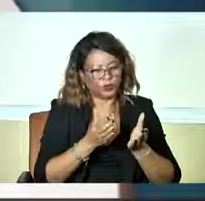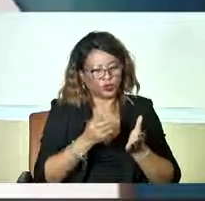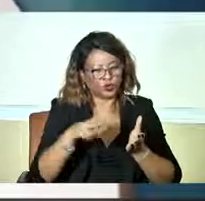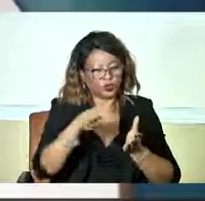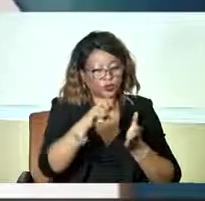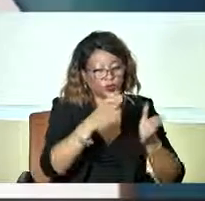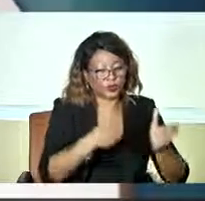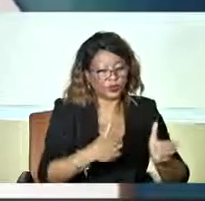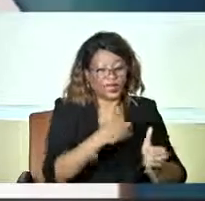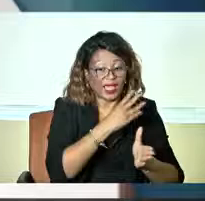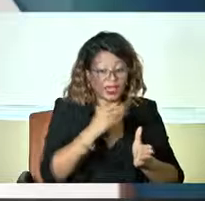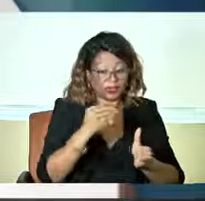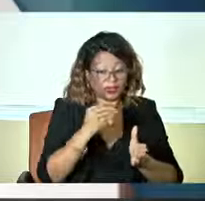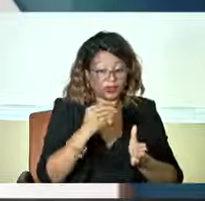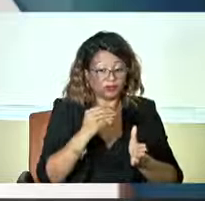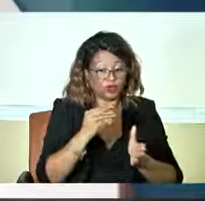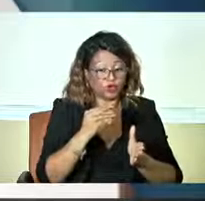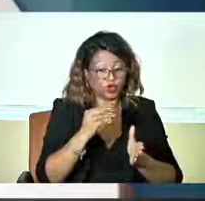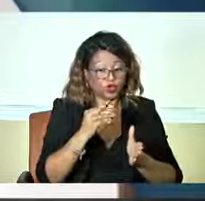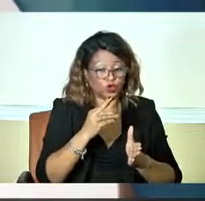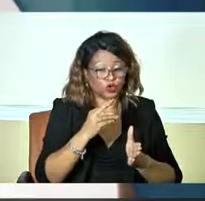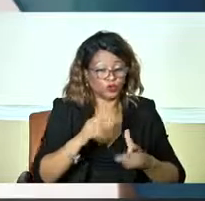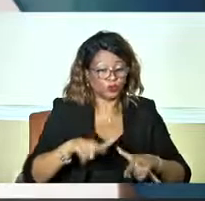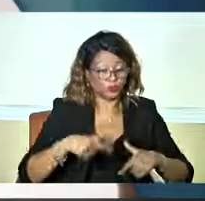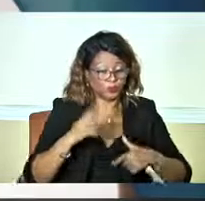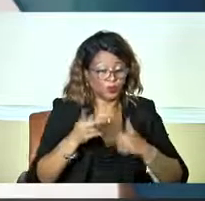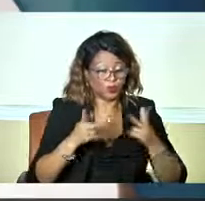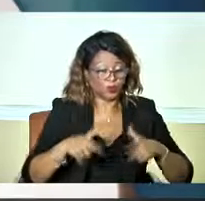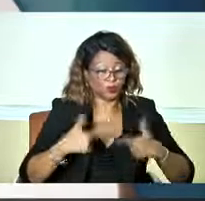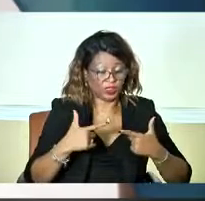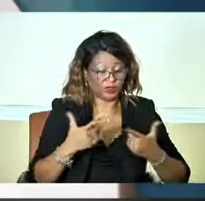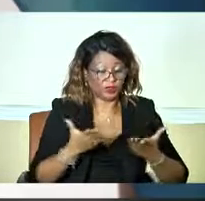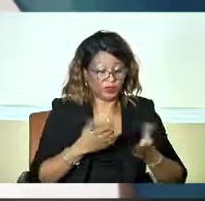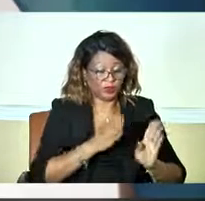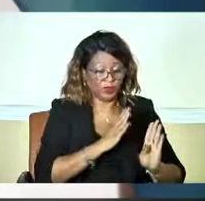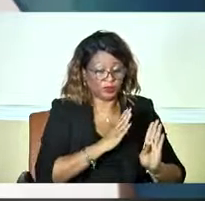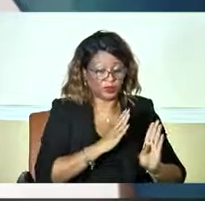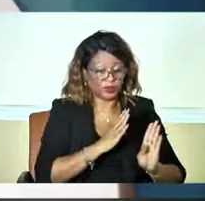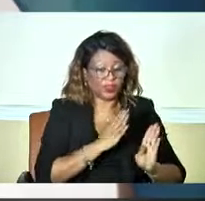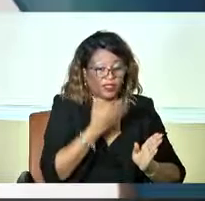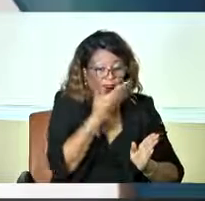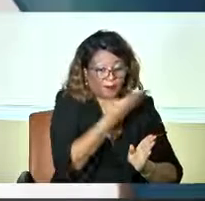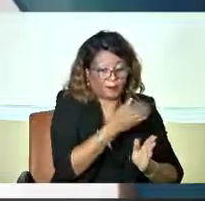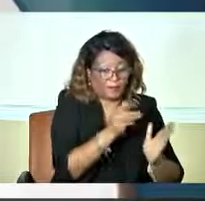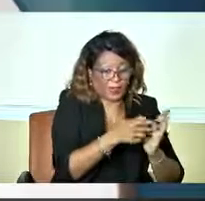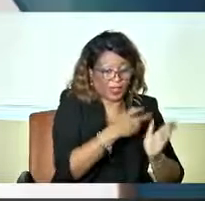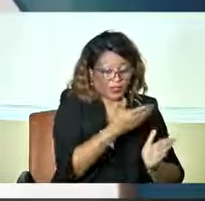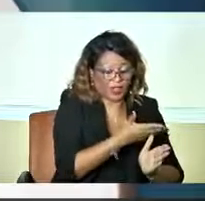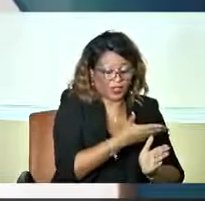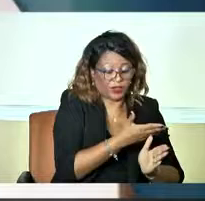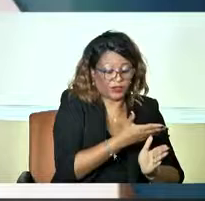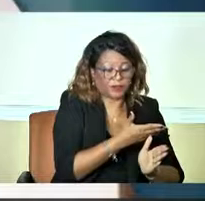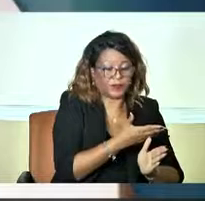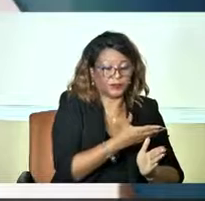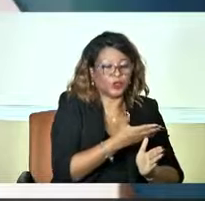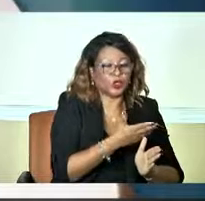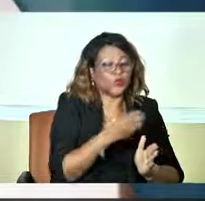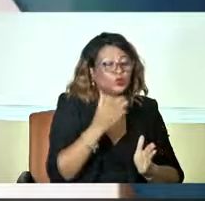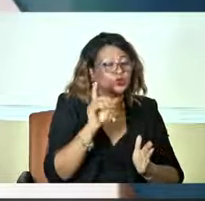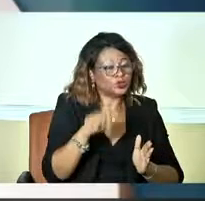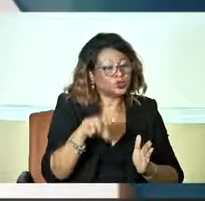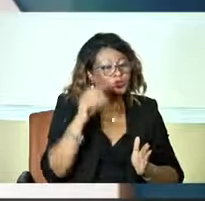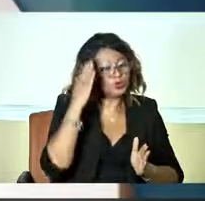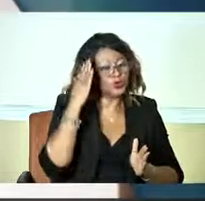tourists and residents back to Grand Bahama. And so we should know the answer to that question shortly after